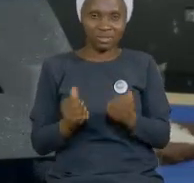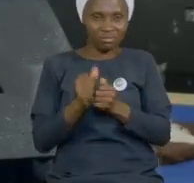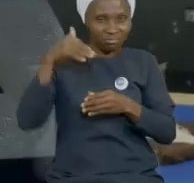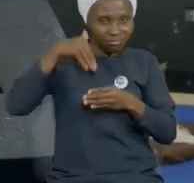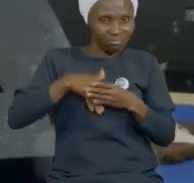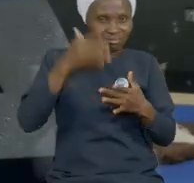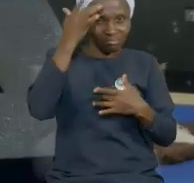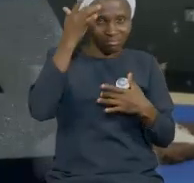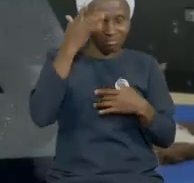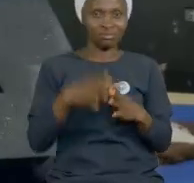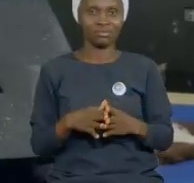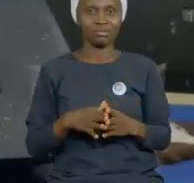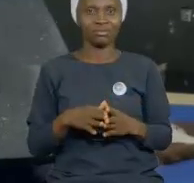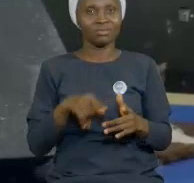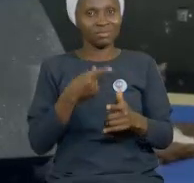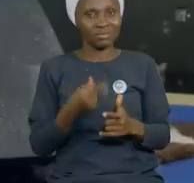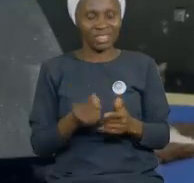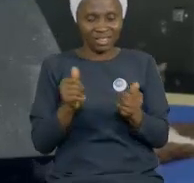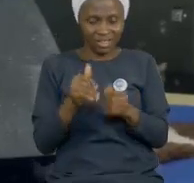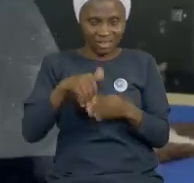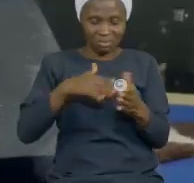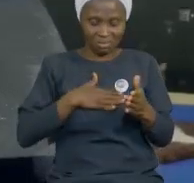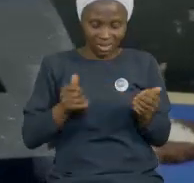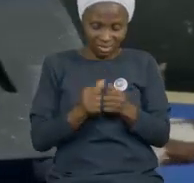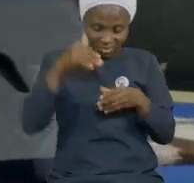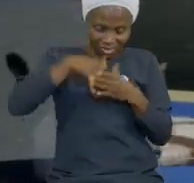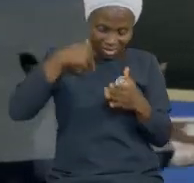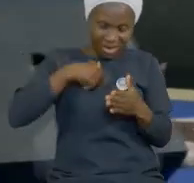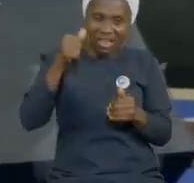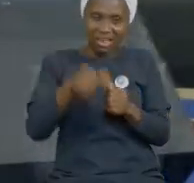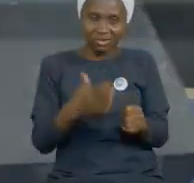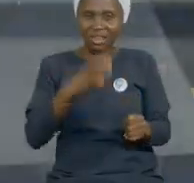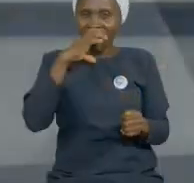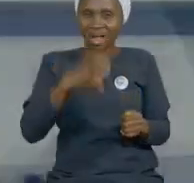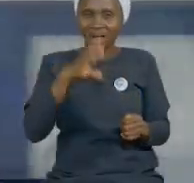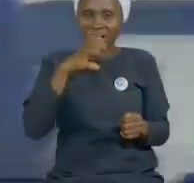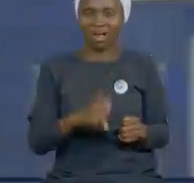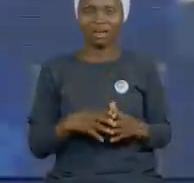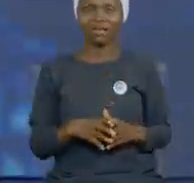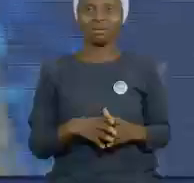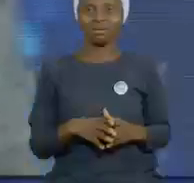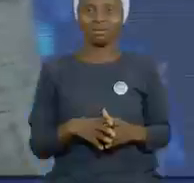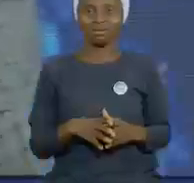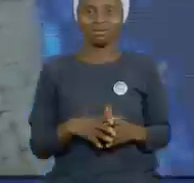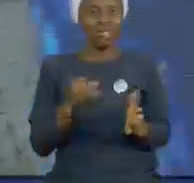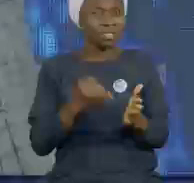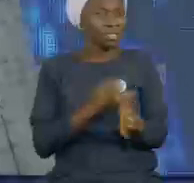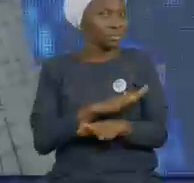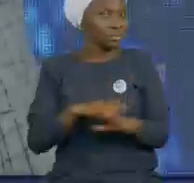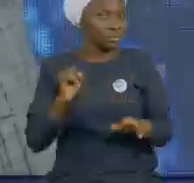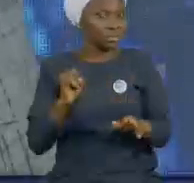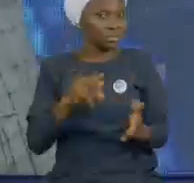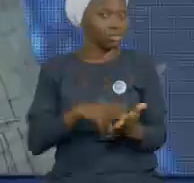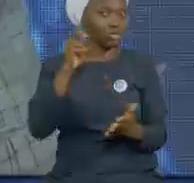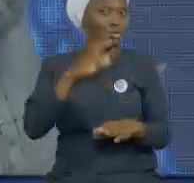internal, everything is hot. He doesn't jump on somebody on the street.